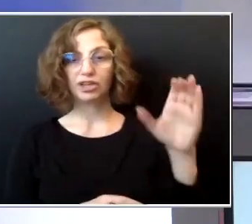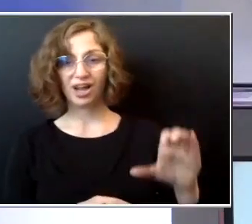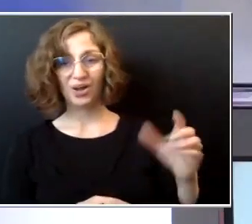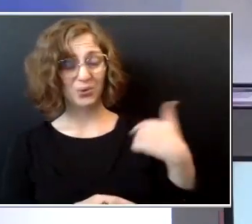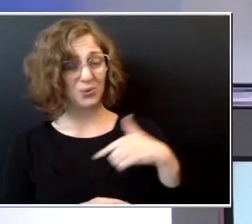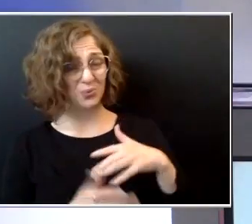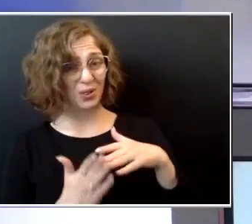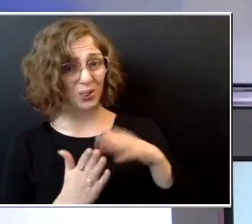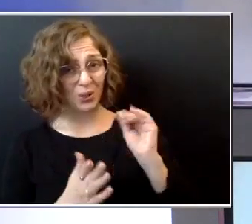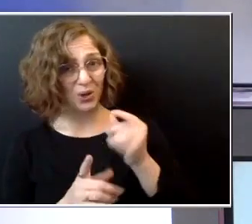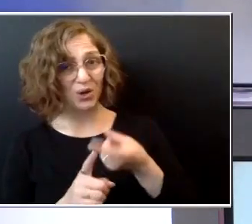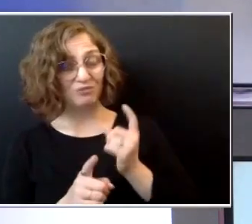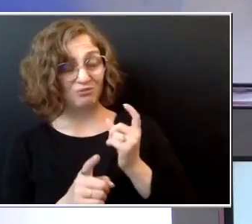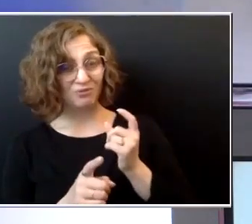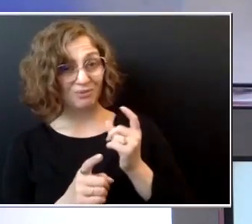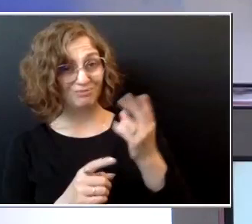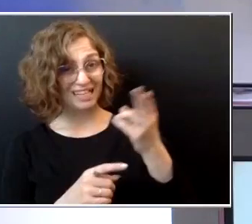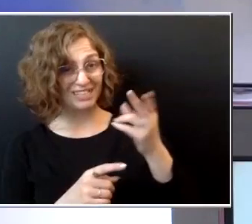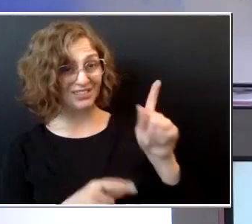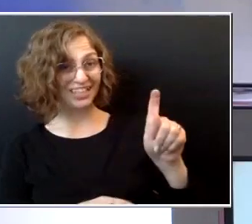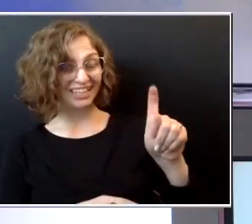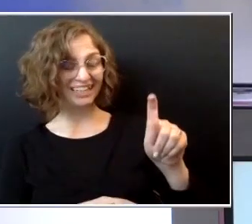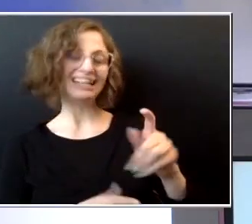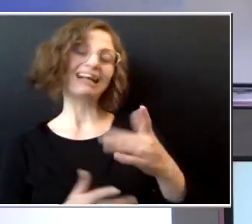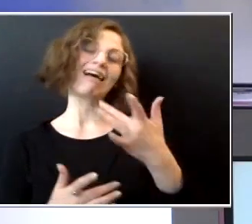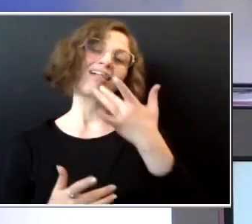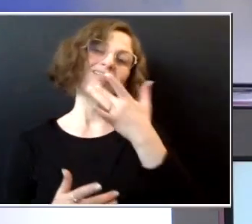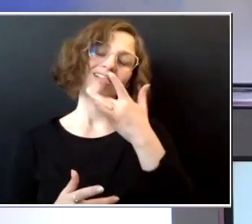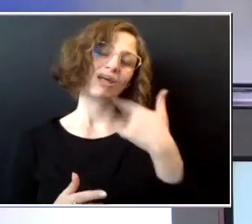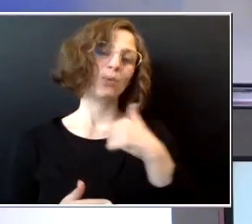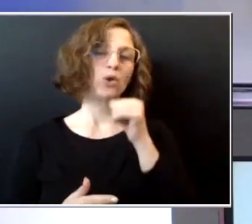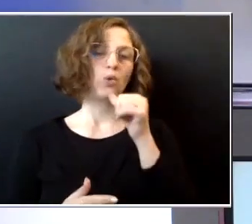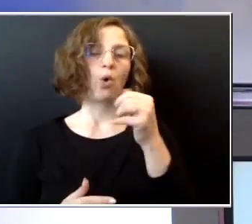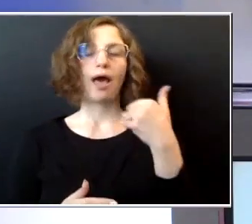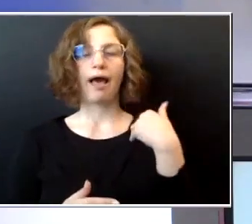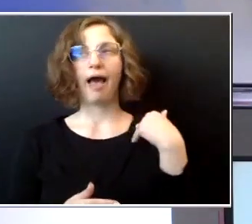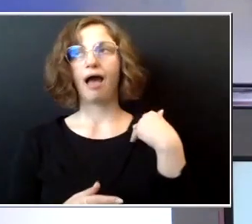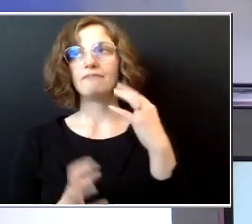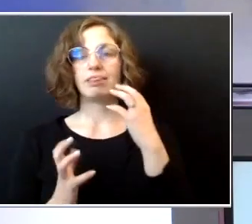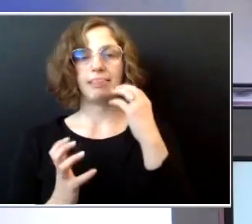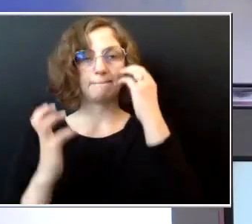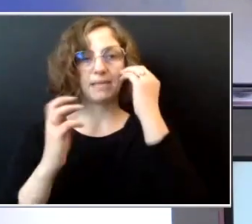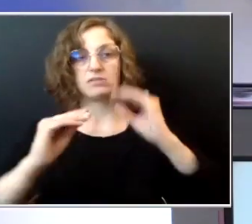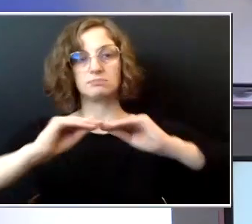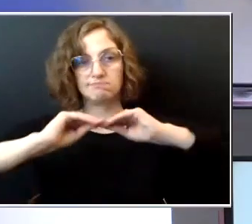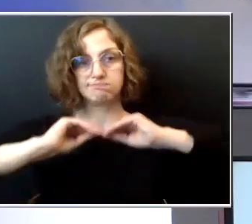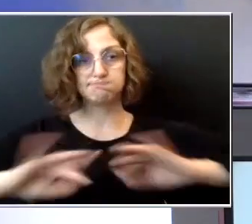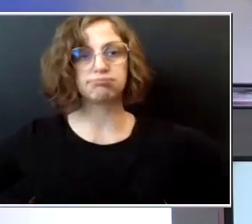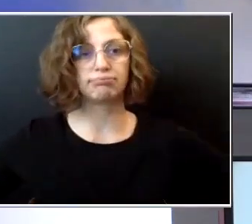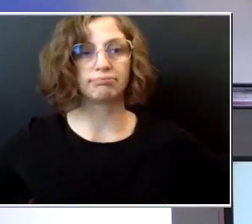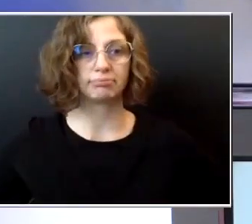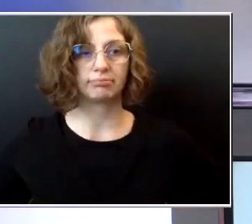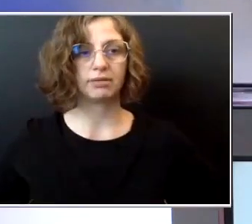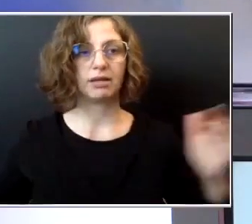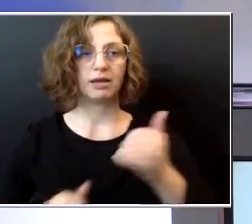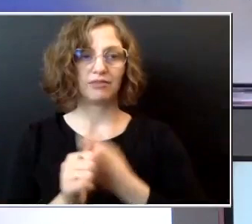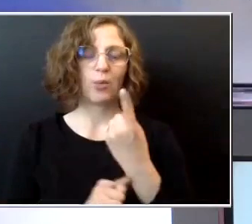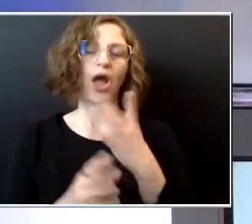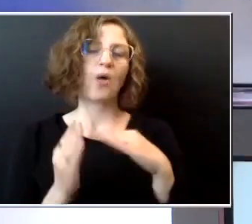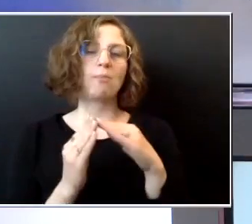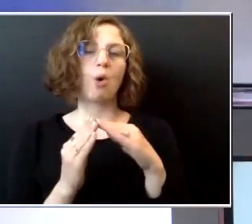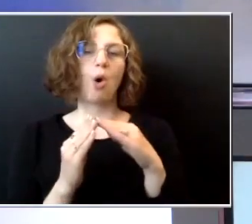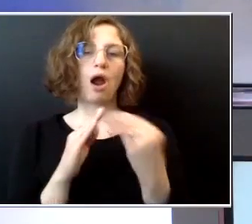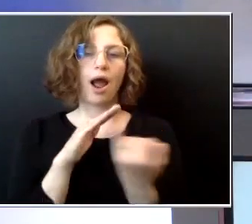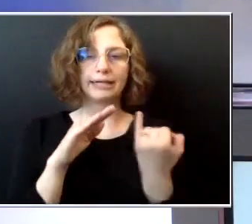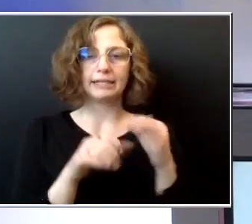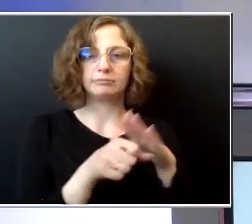measles outbreak. We have more limited stories, which before, I think, if we completely ignored history, it would have been a much bigger problem for